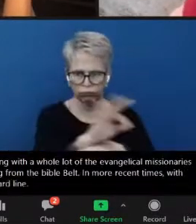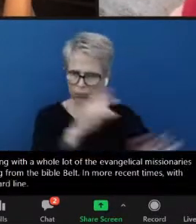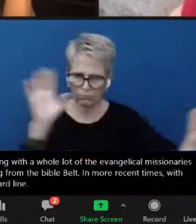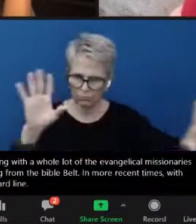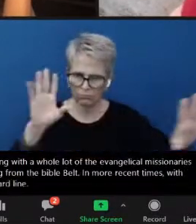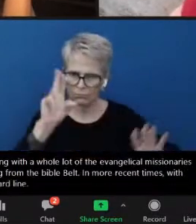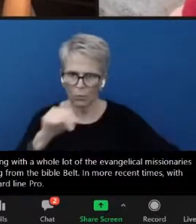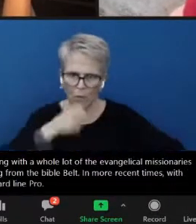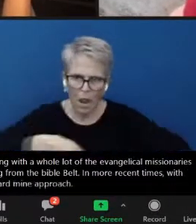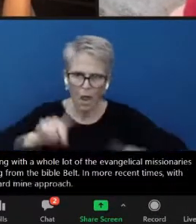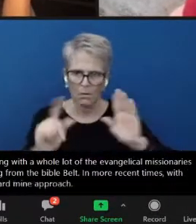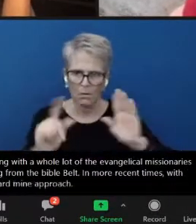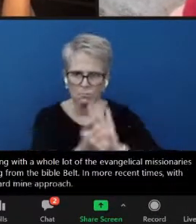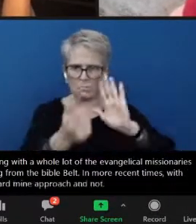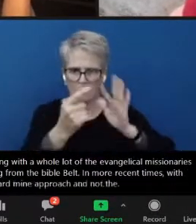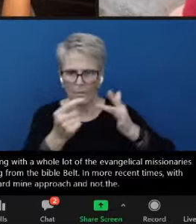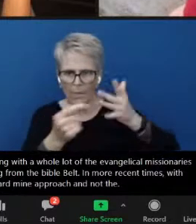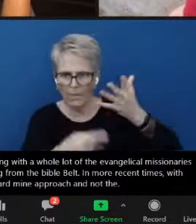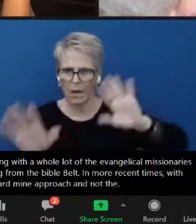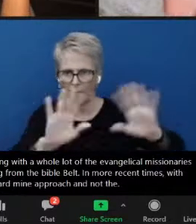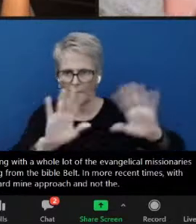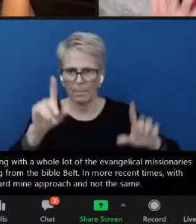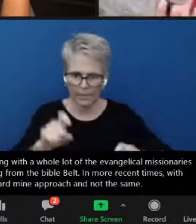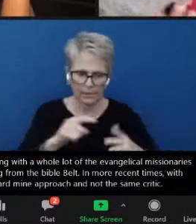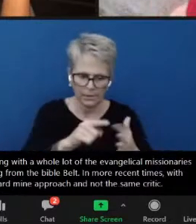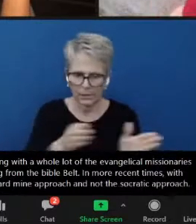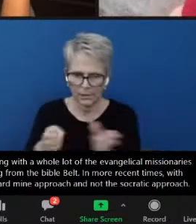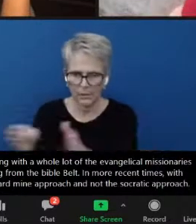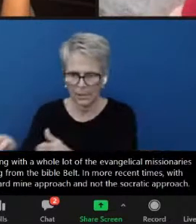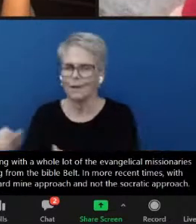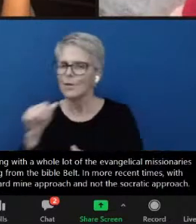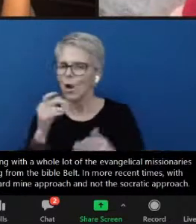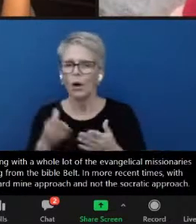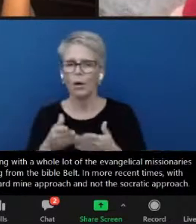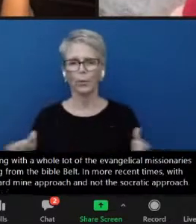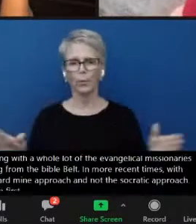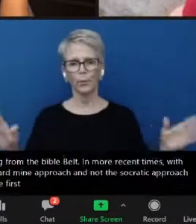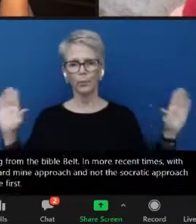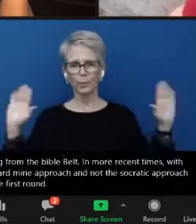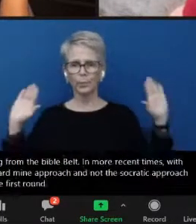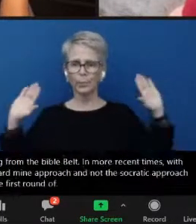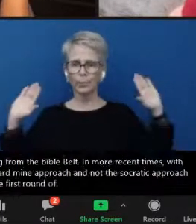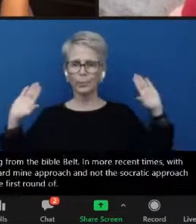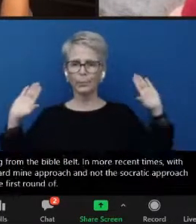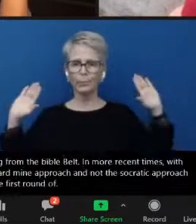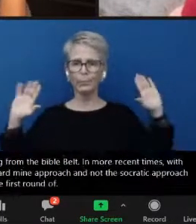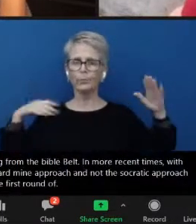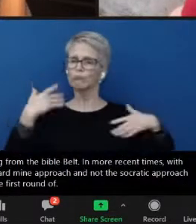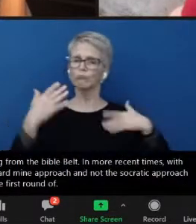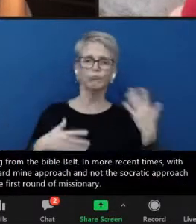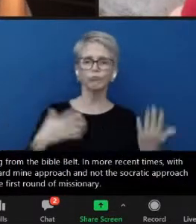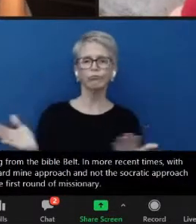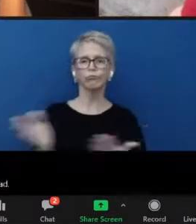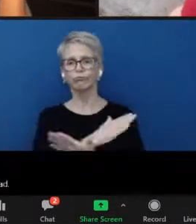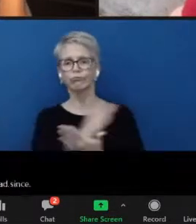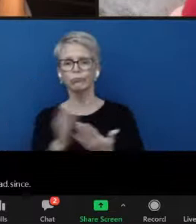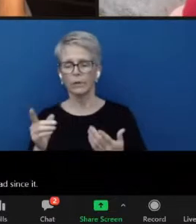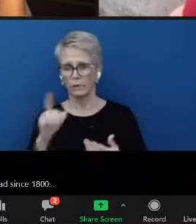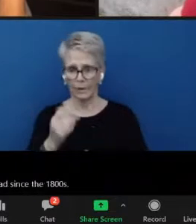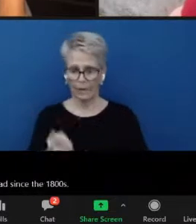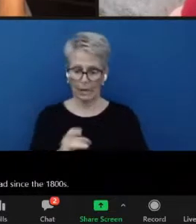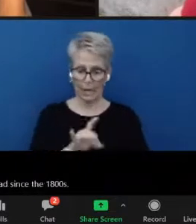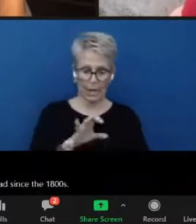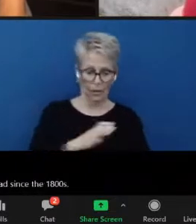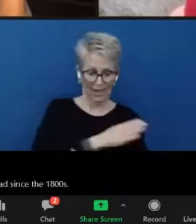hardline approach and not the syncretic approach that the first round of missionaries have had since the